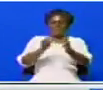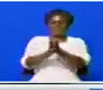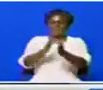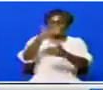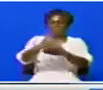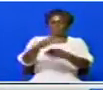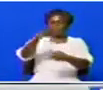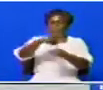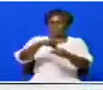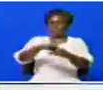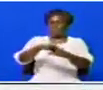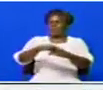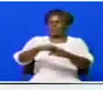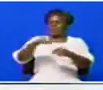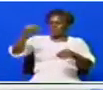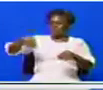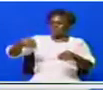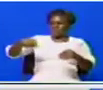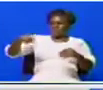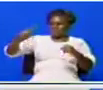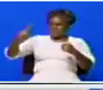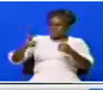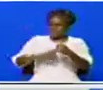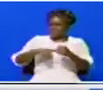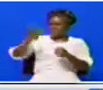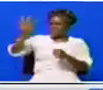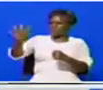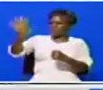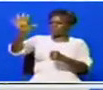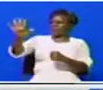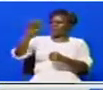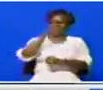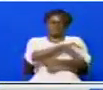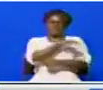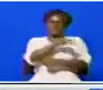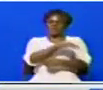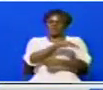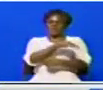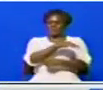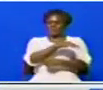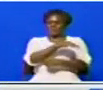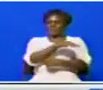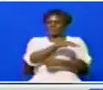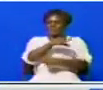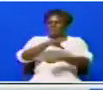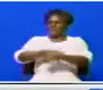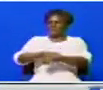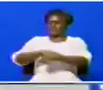polling exercise. So as of today, 6:45 p.m., according to the CEO, they've already